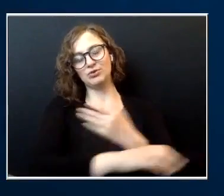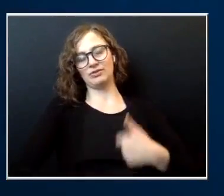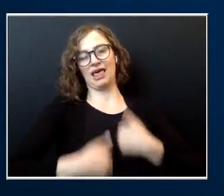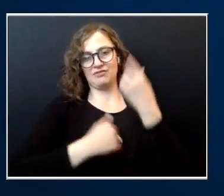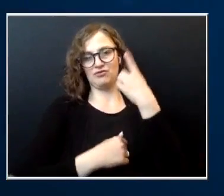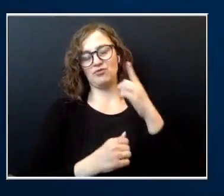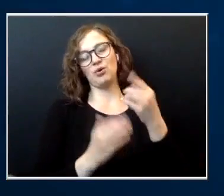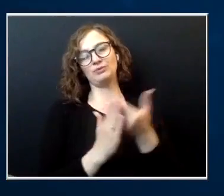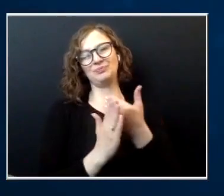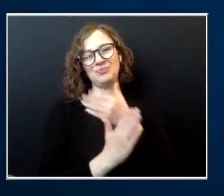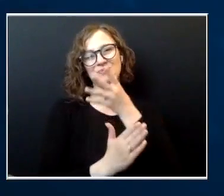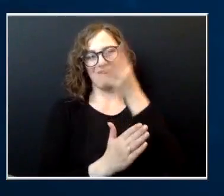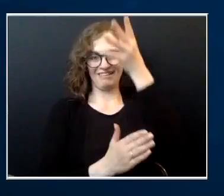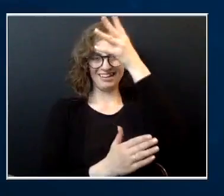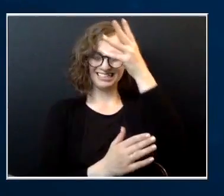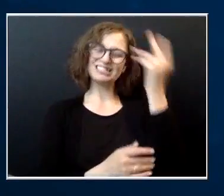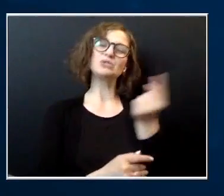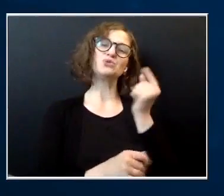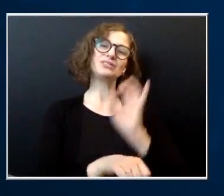at 8.